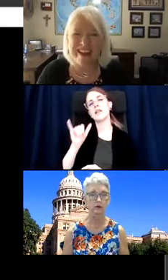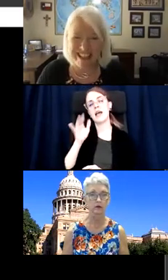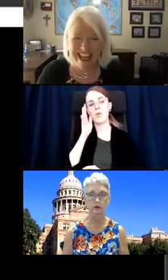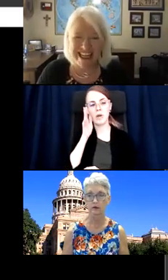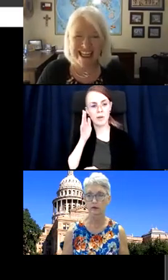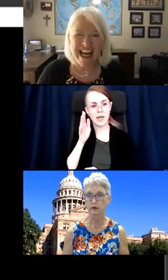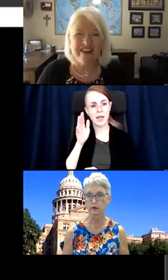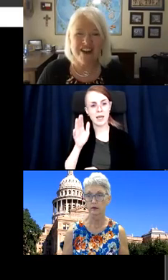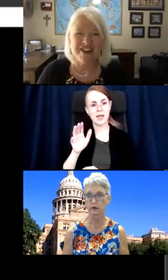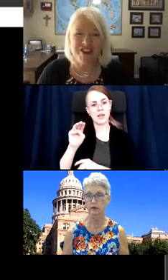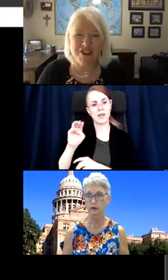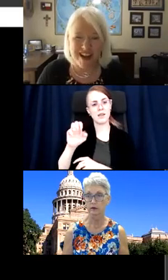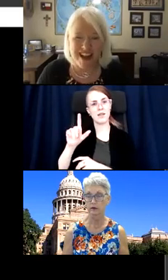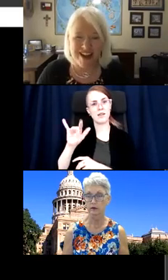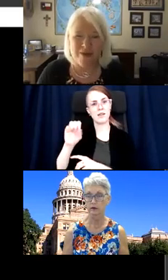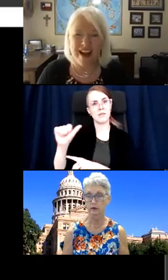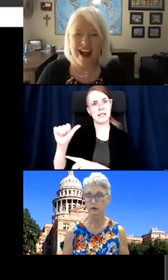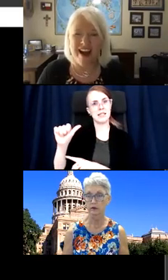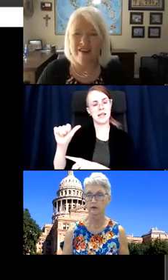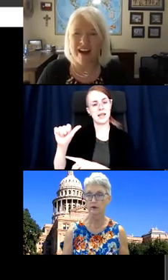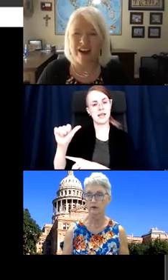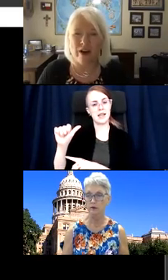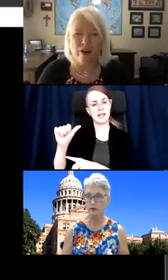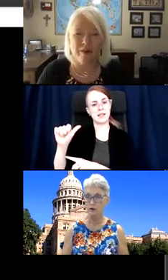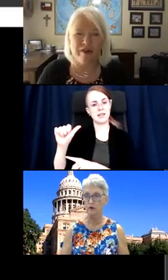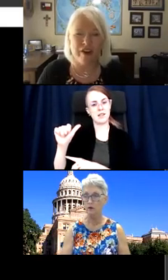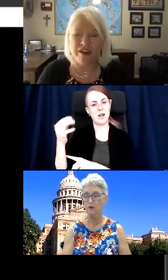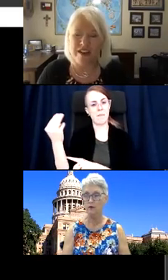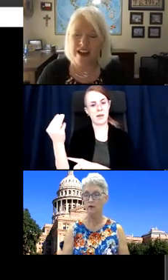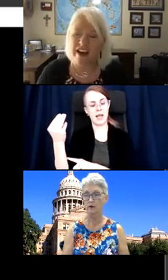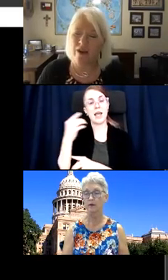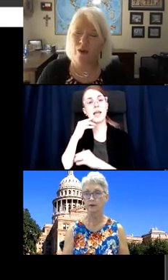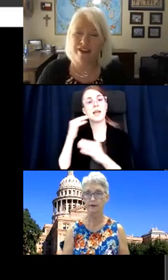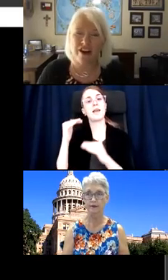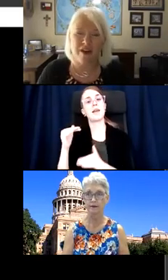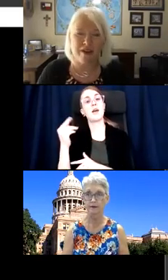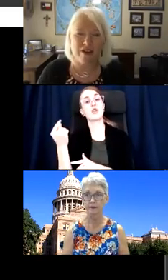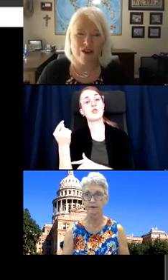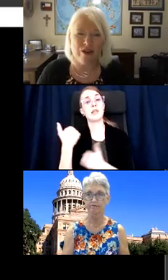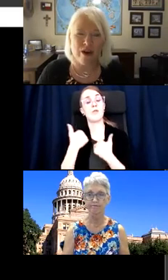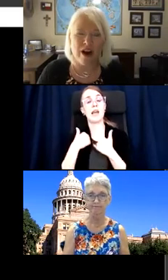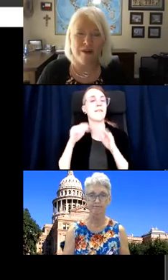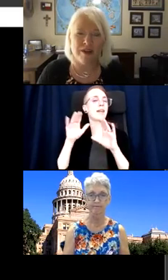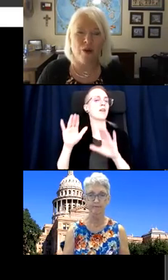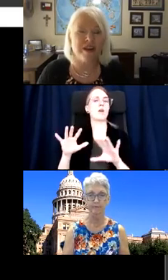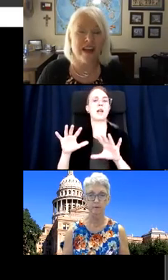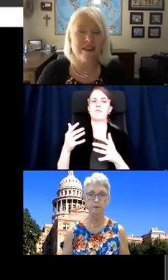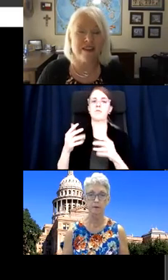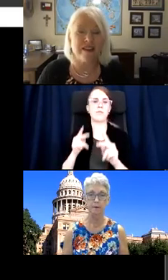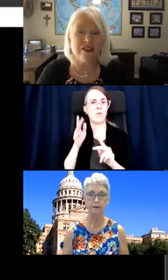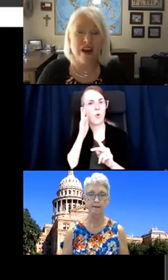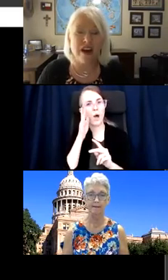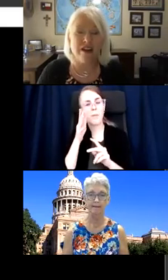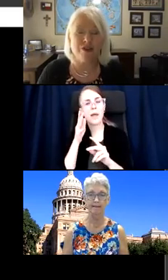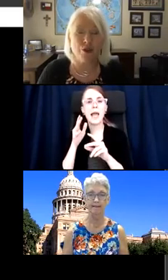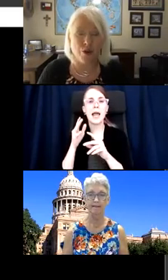on Monday. And then on Tuesday, we have a great group of folks that will be sharing with you the Work in